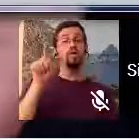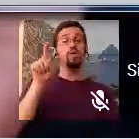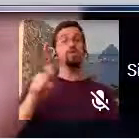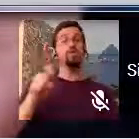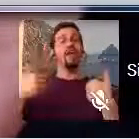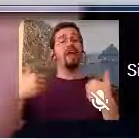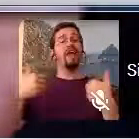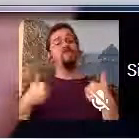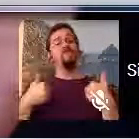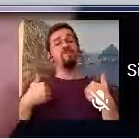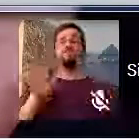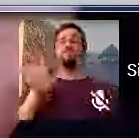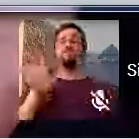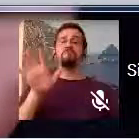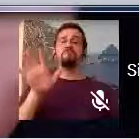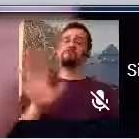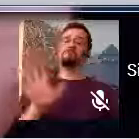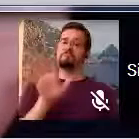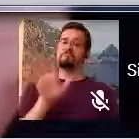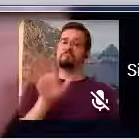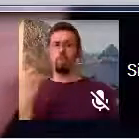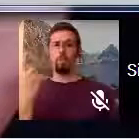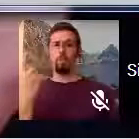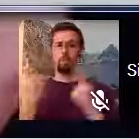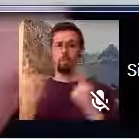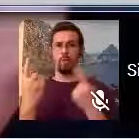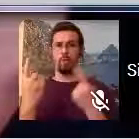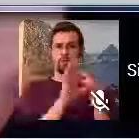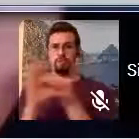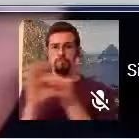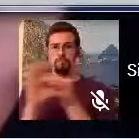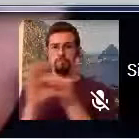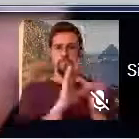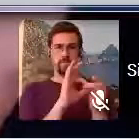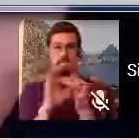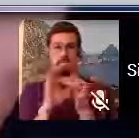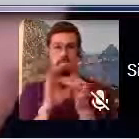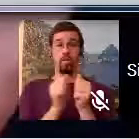approximately 1-to-1 correspondence between symbol and